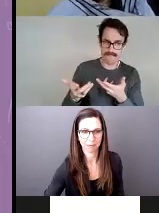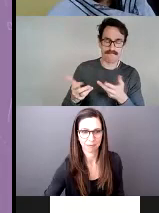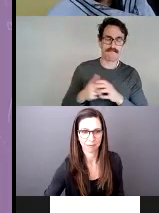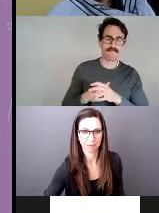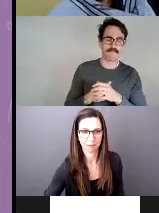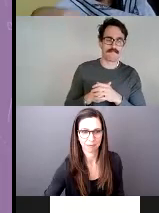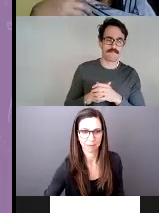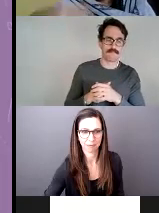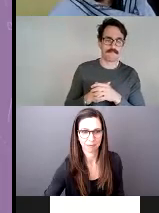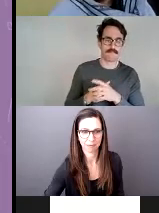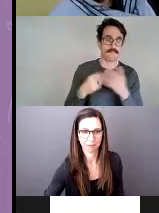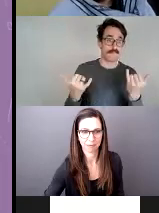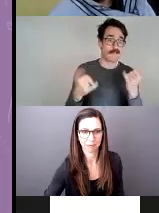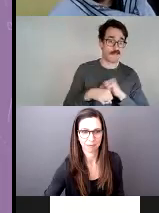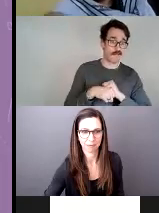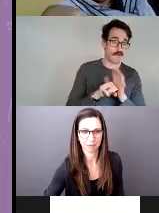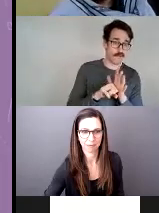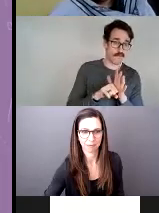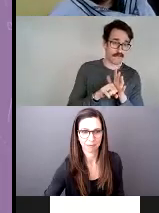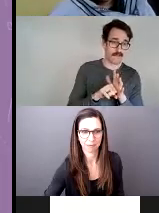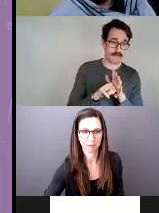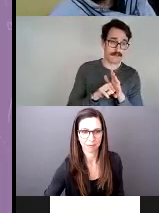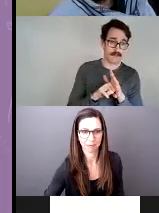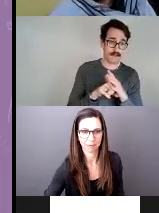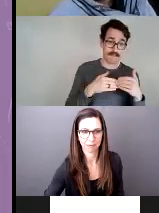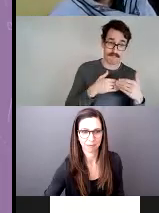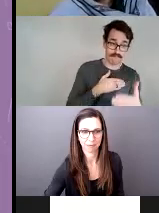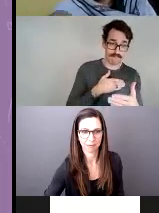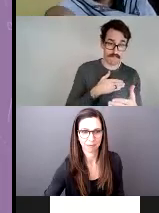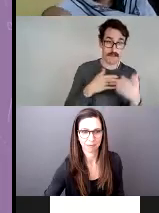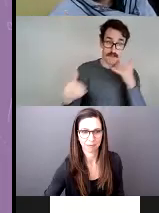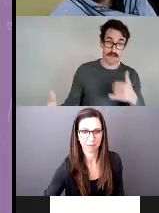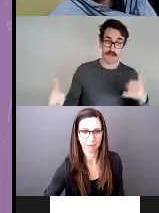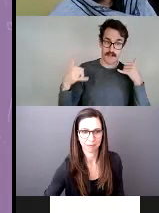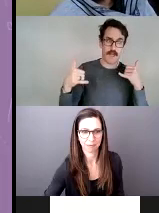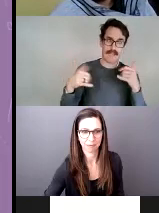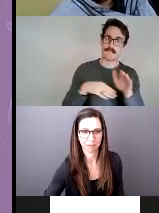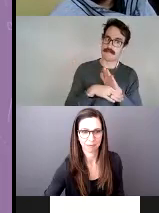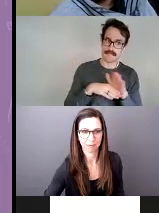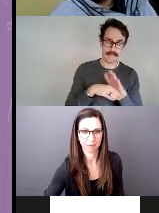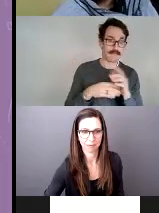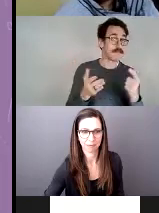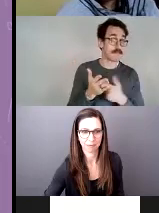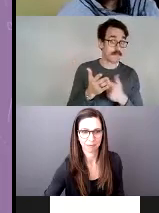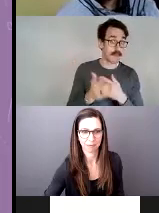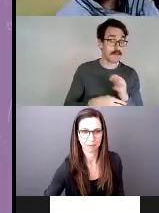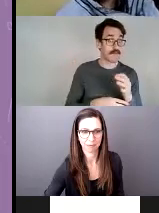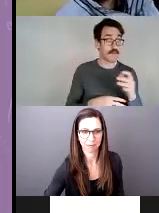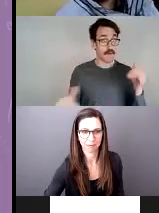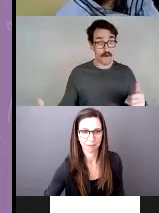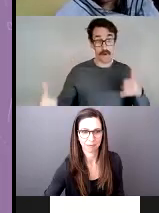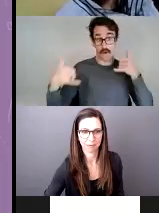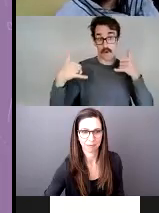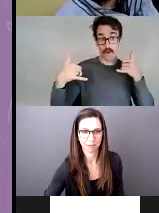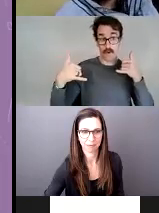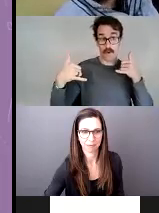Because of COVID-19, our line has been increased with calls. So sometimes when you call the line, you will get